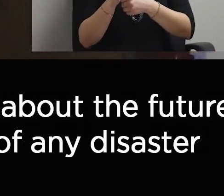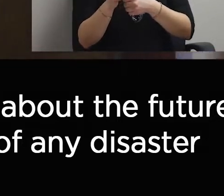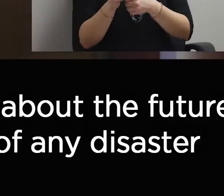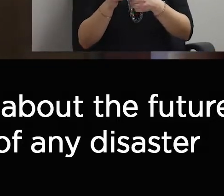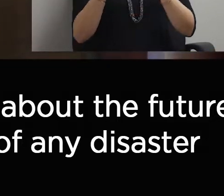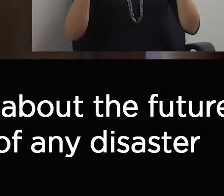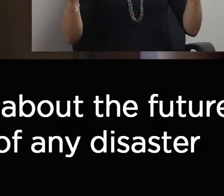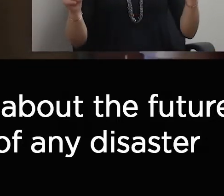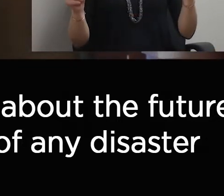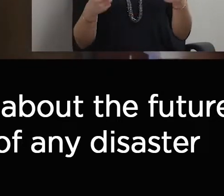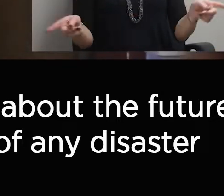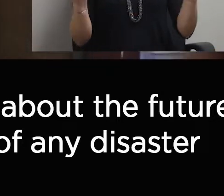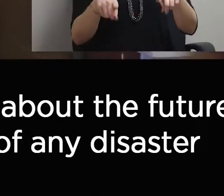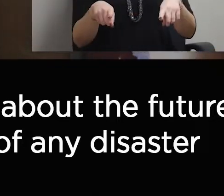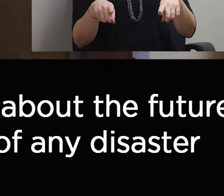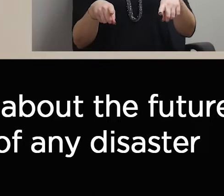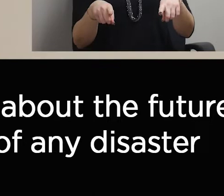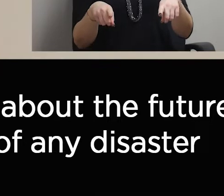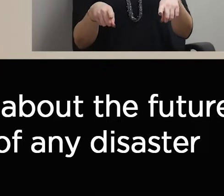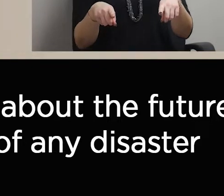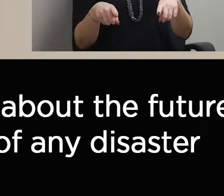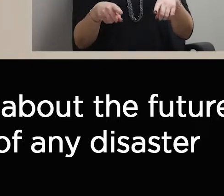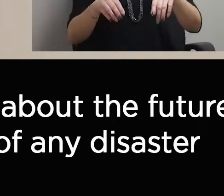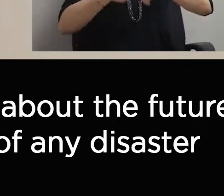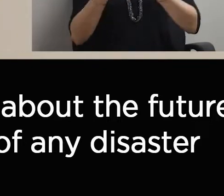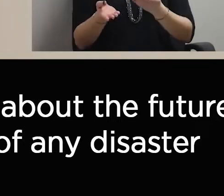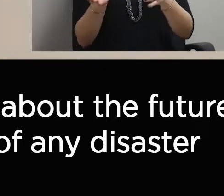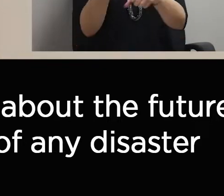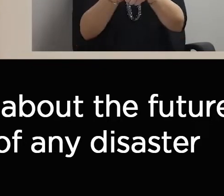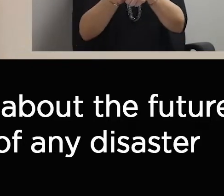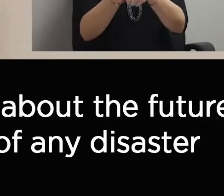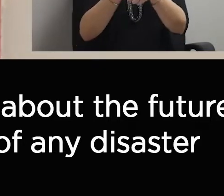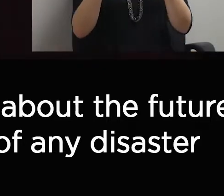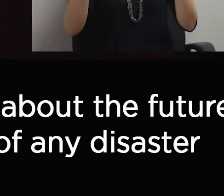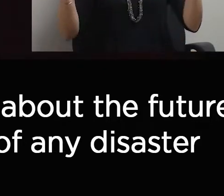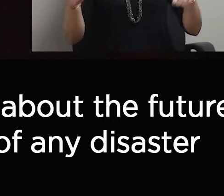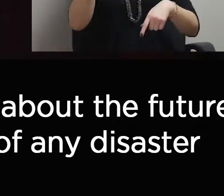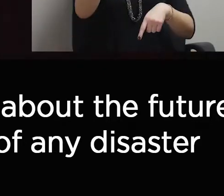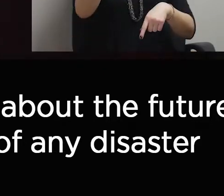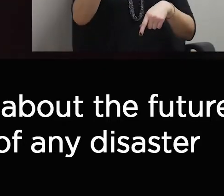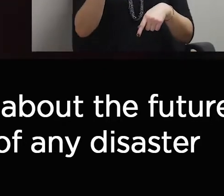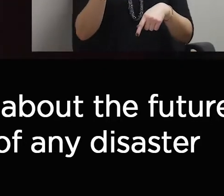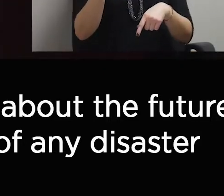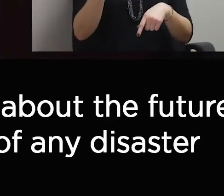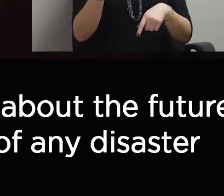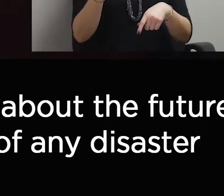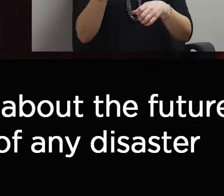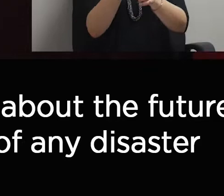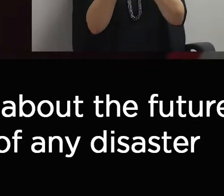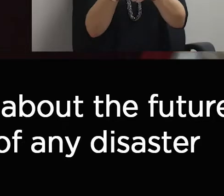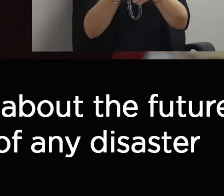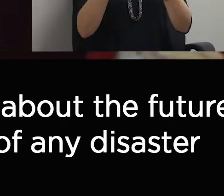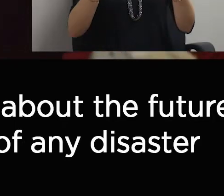potentially dangerous situations, how to access all the services that they might need,